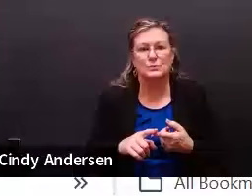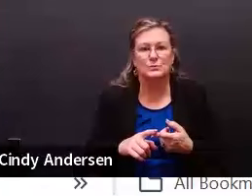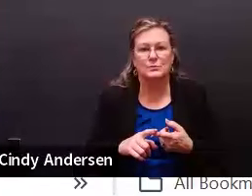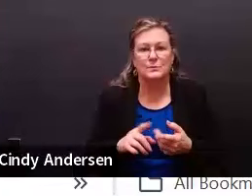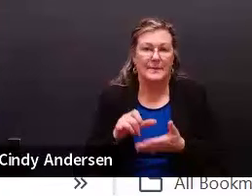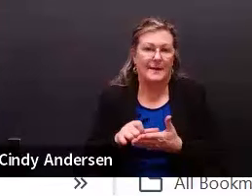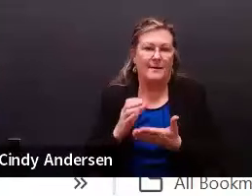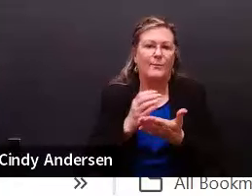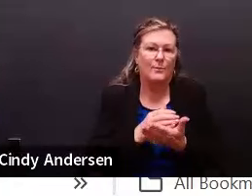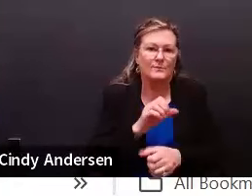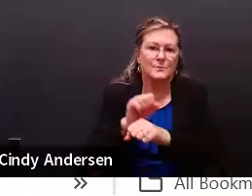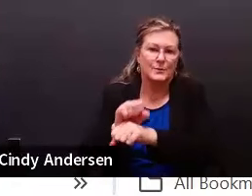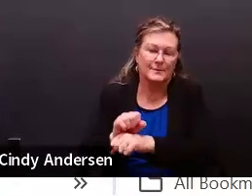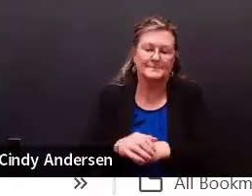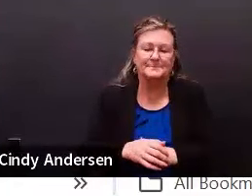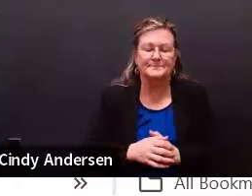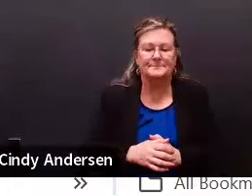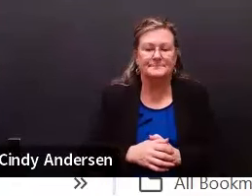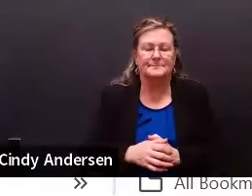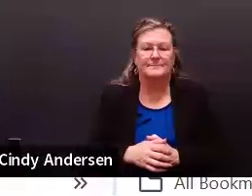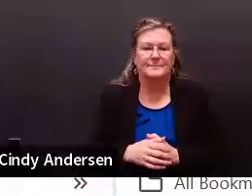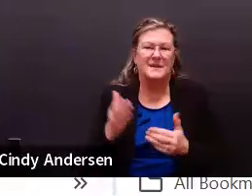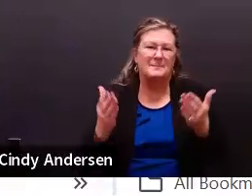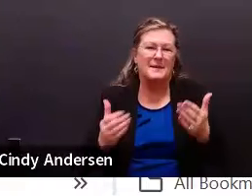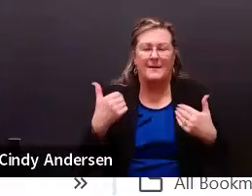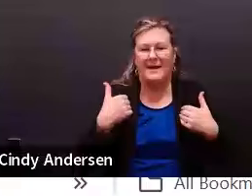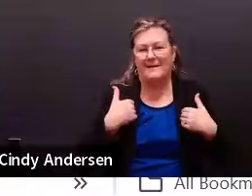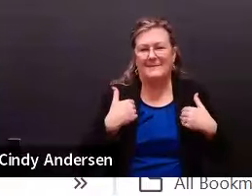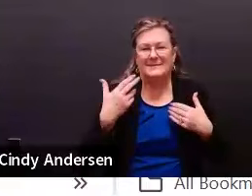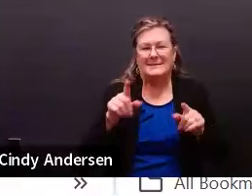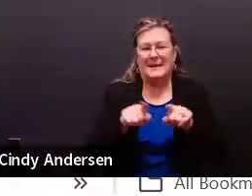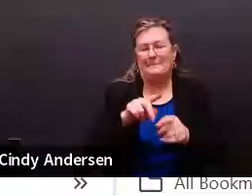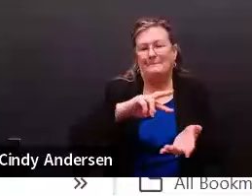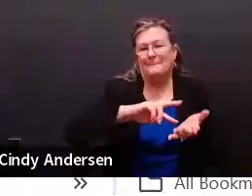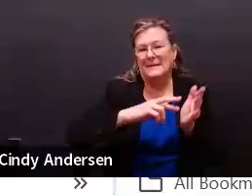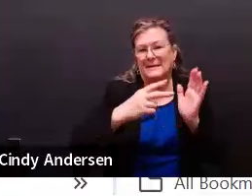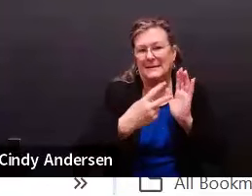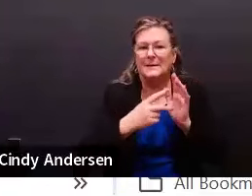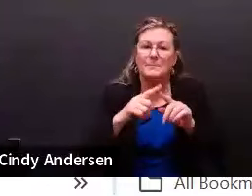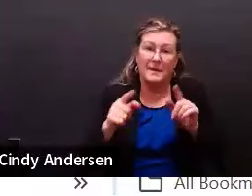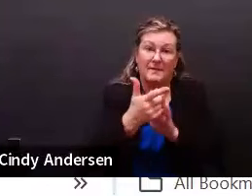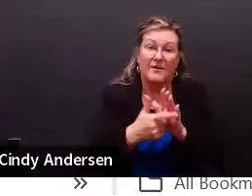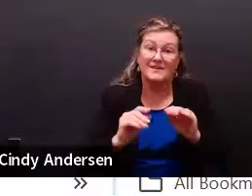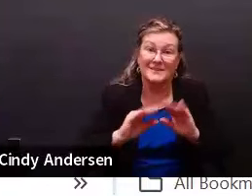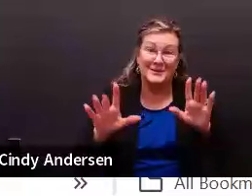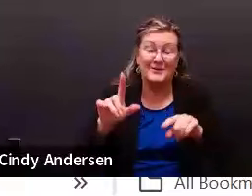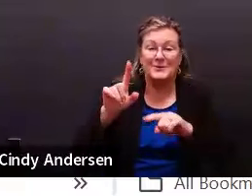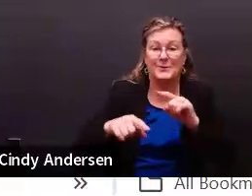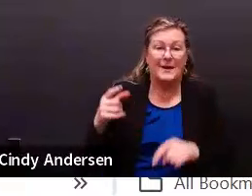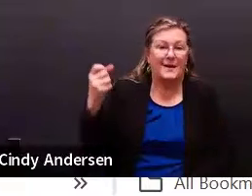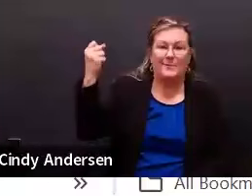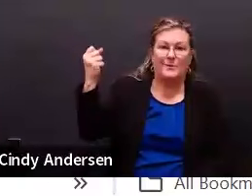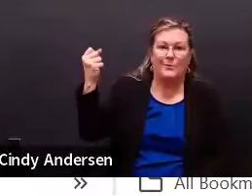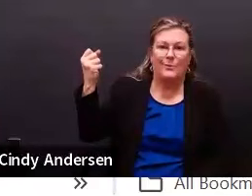to that coursework, it may not hold the same meaning, but the law is clear that you can't withhold a regular